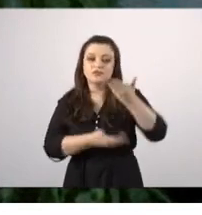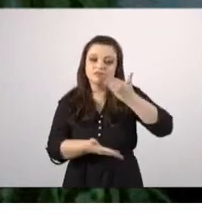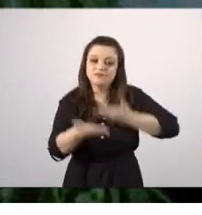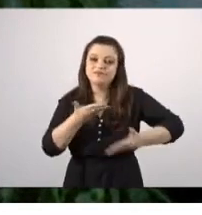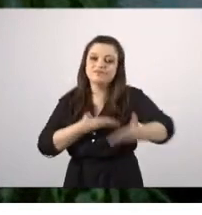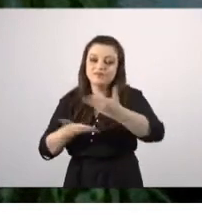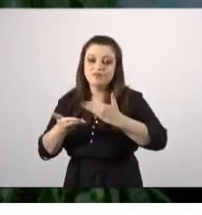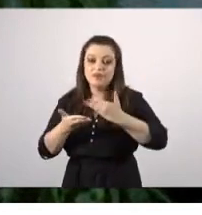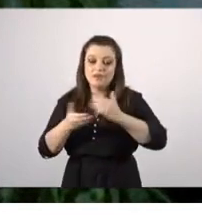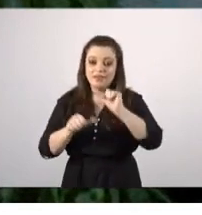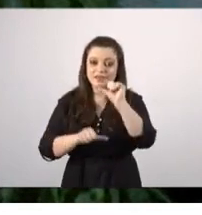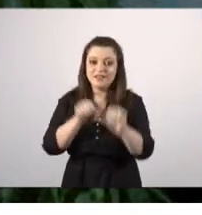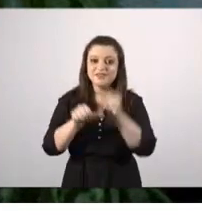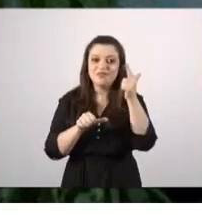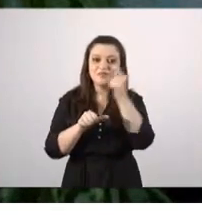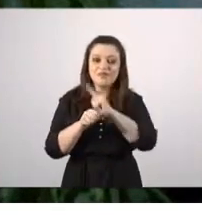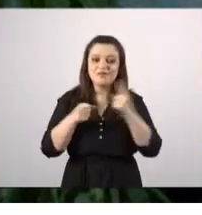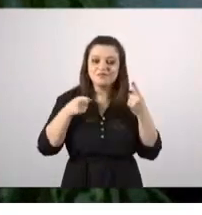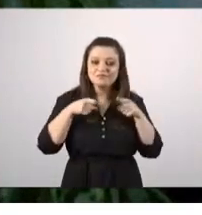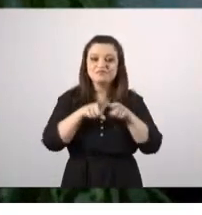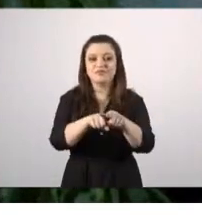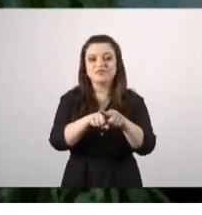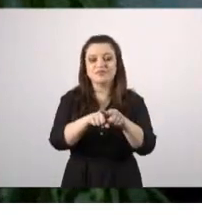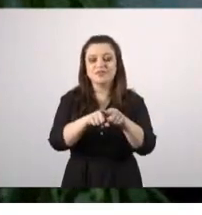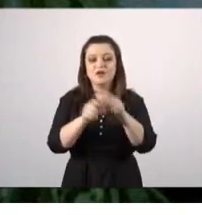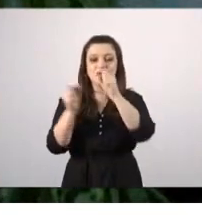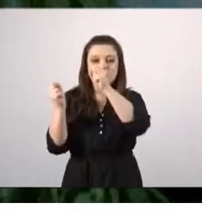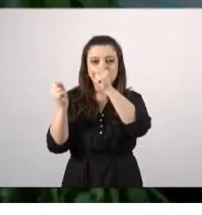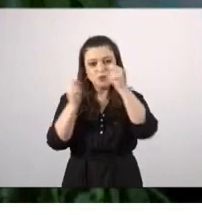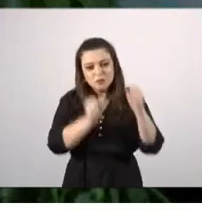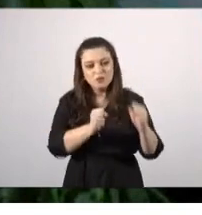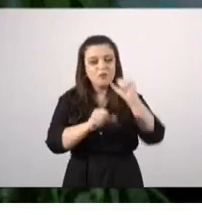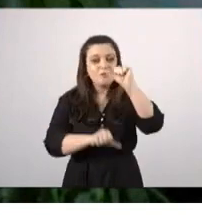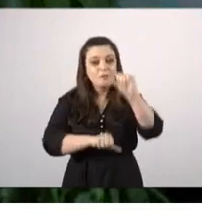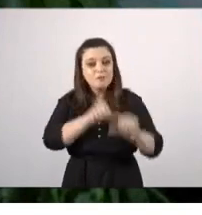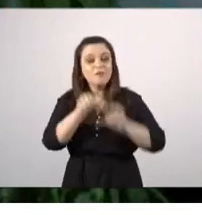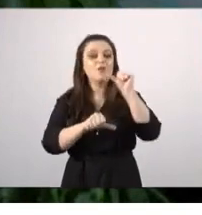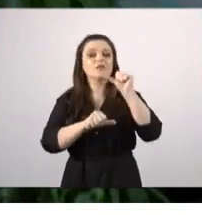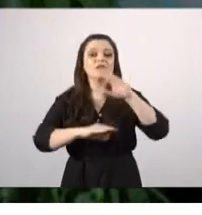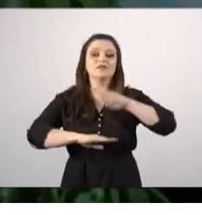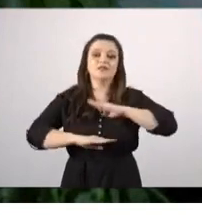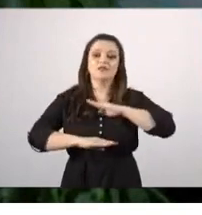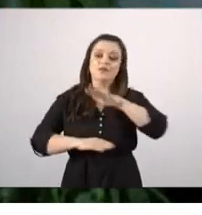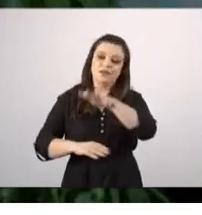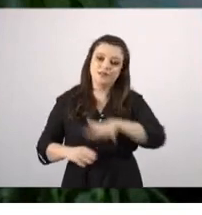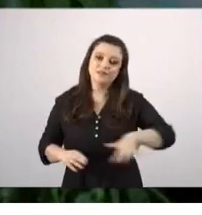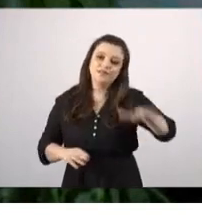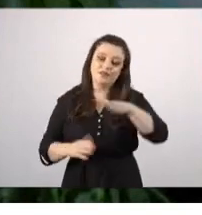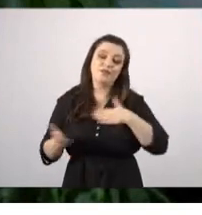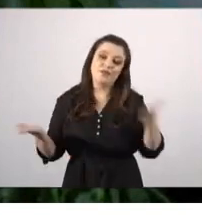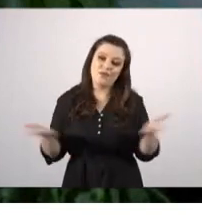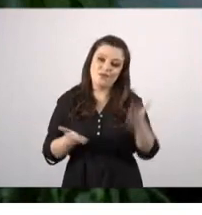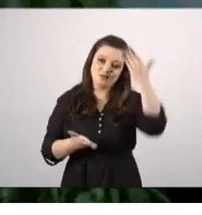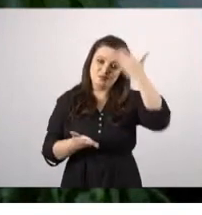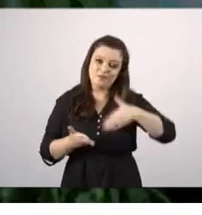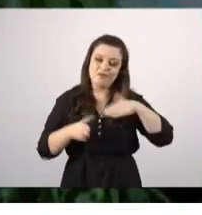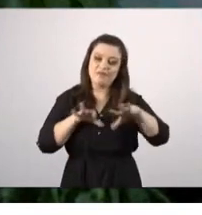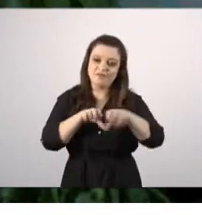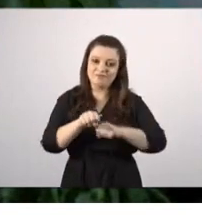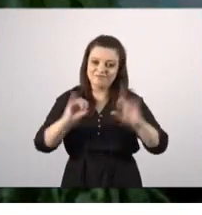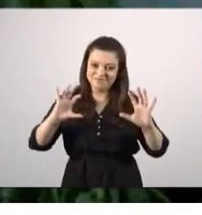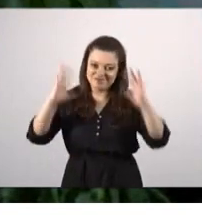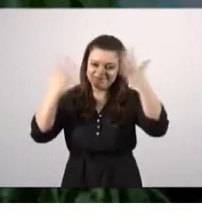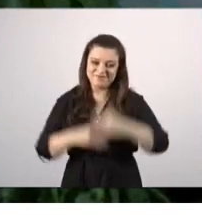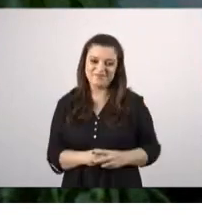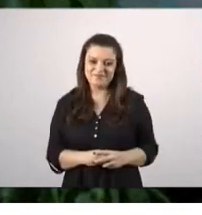and transformed into this powerful and moving reality that we celebrate today.